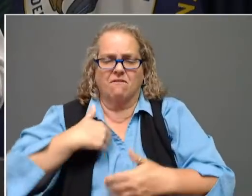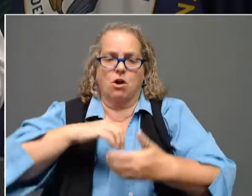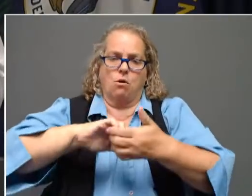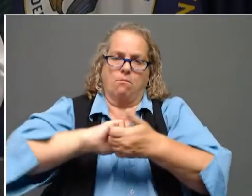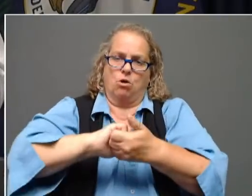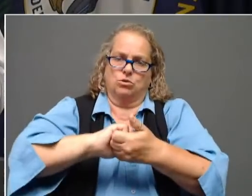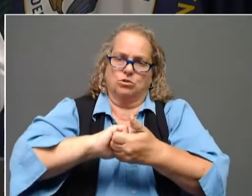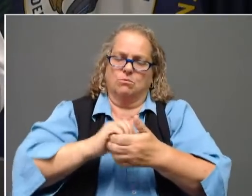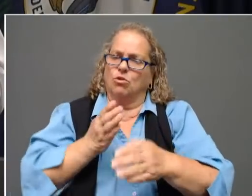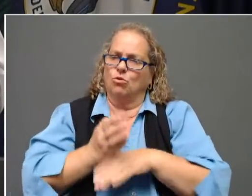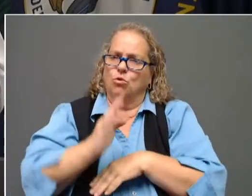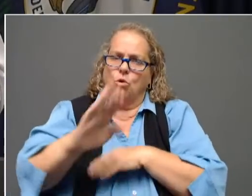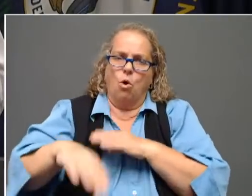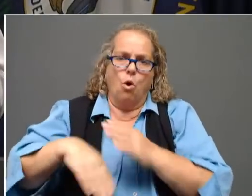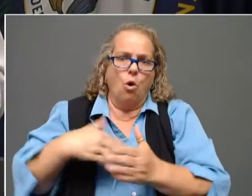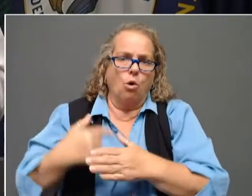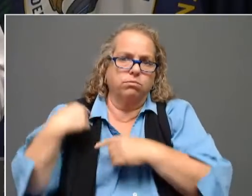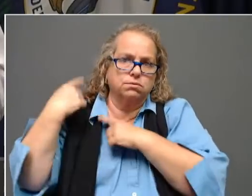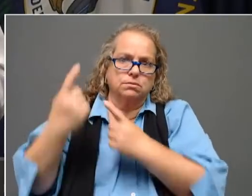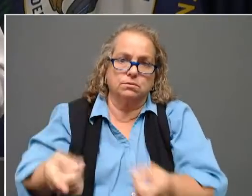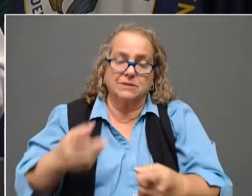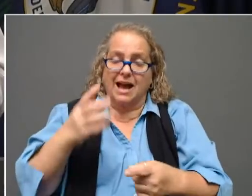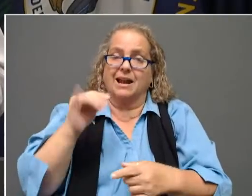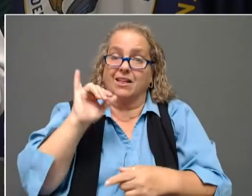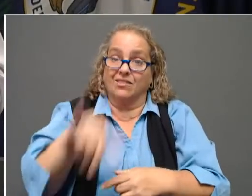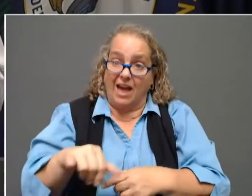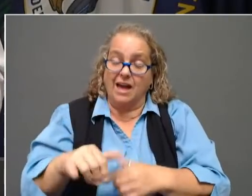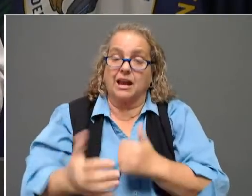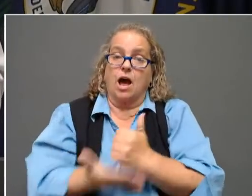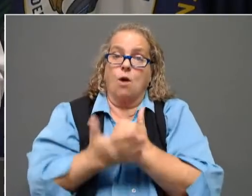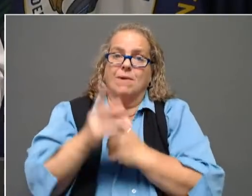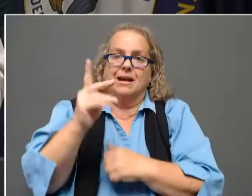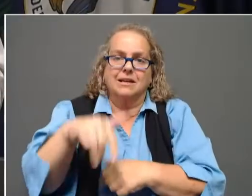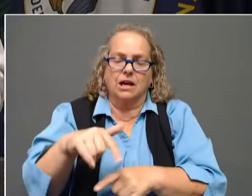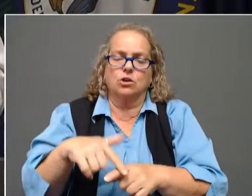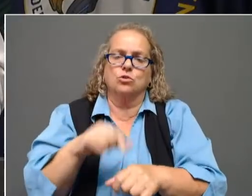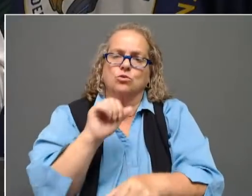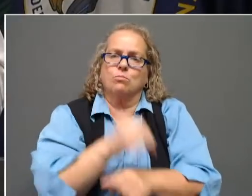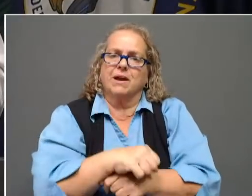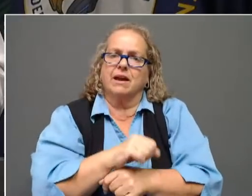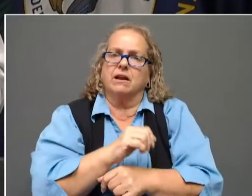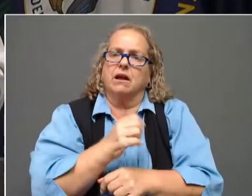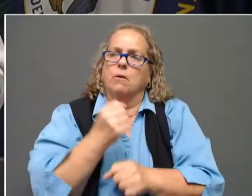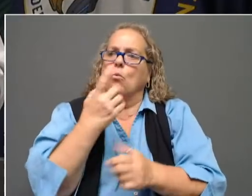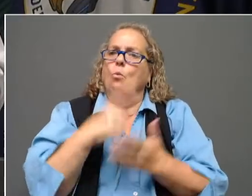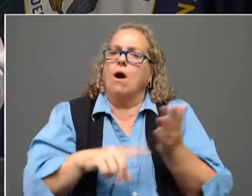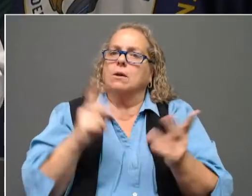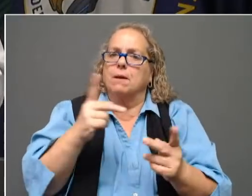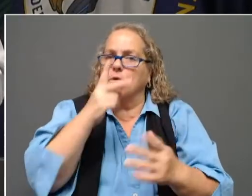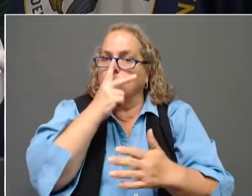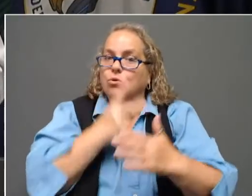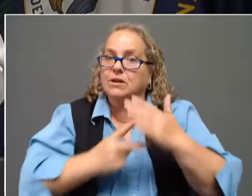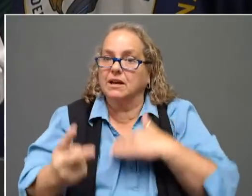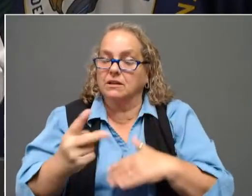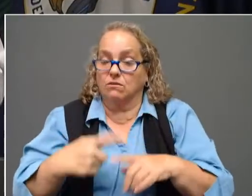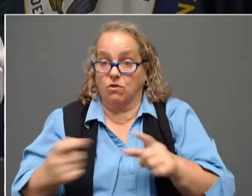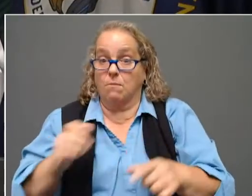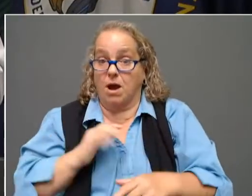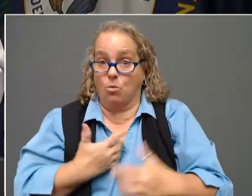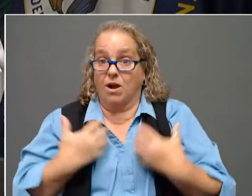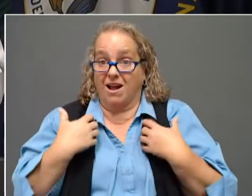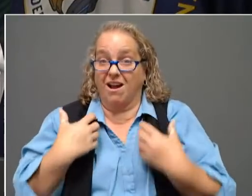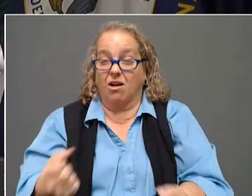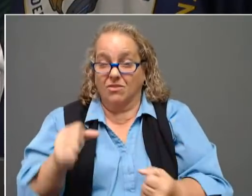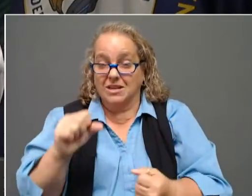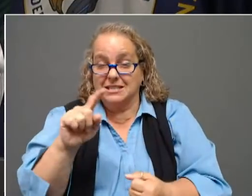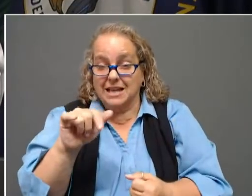Kentucky way outperform what anyone would have predicted based on our overall health status and where we started from. So we will get